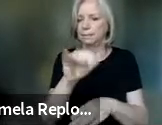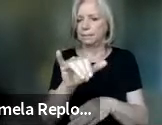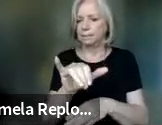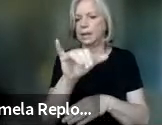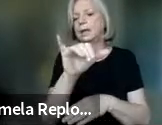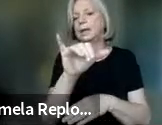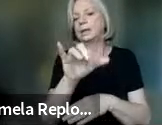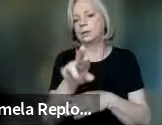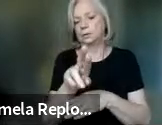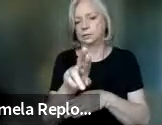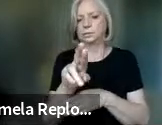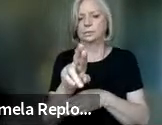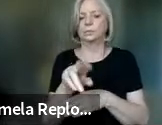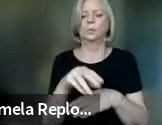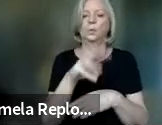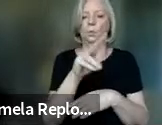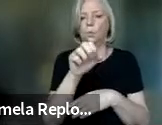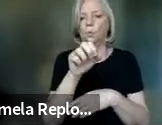jessearaguin.com.